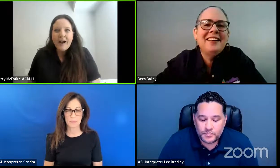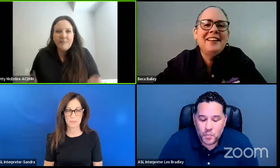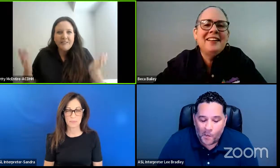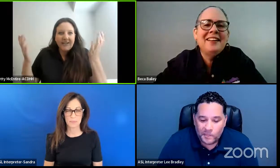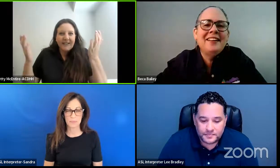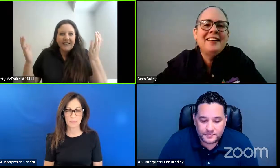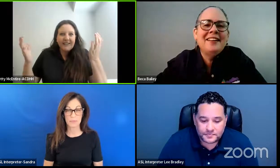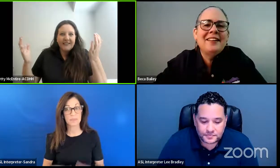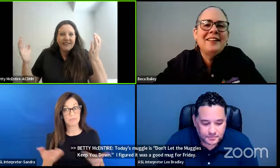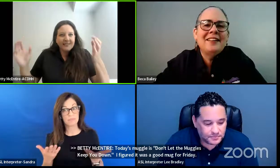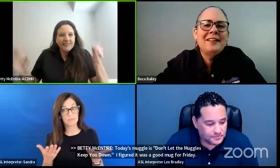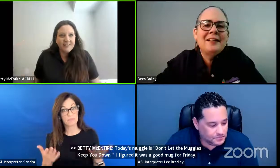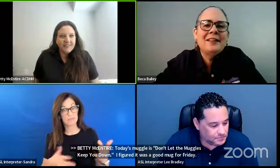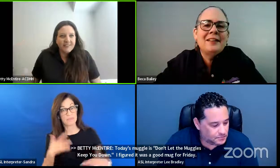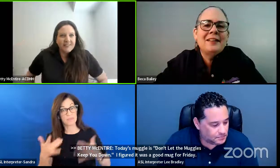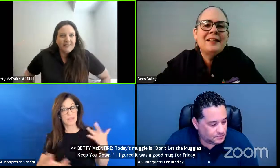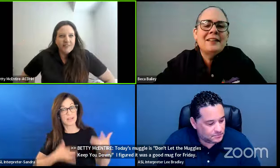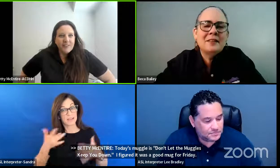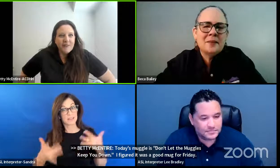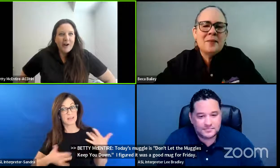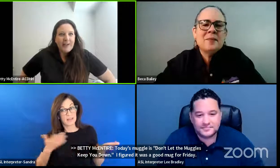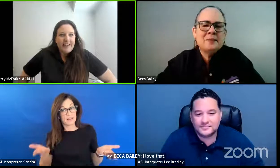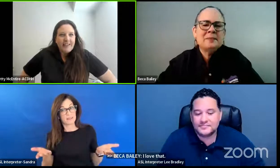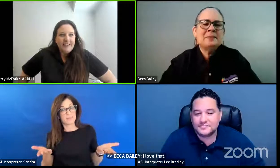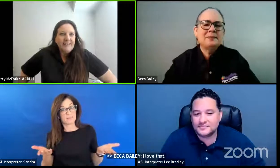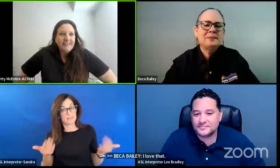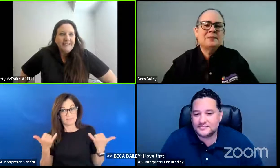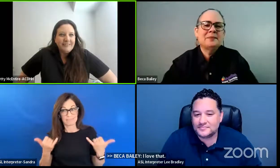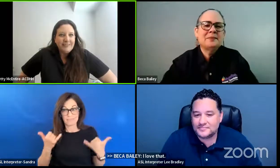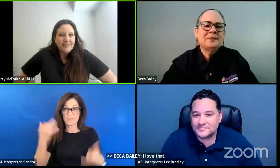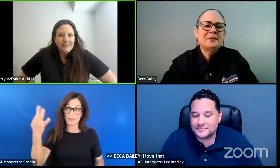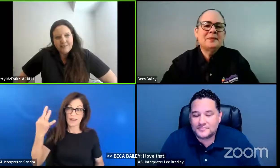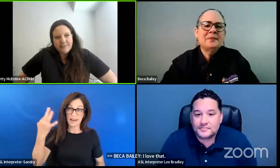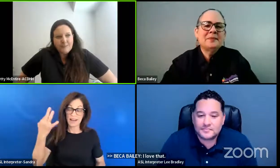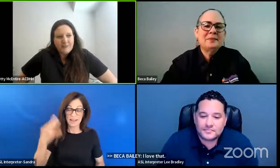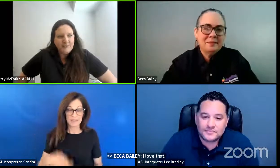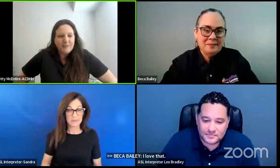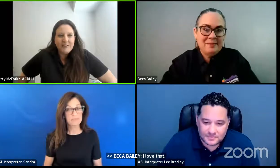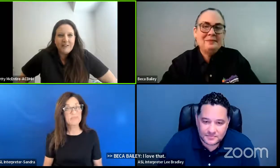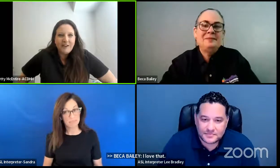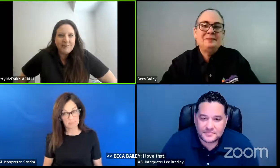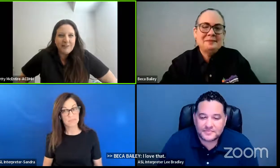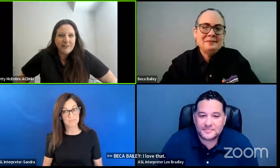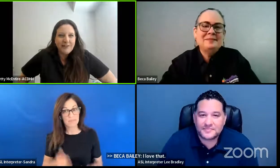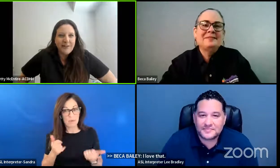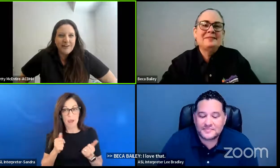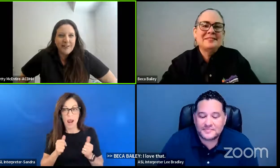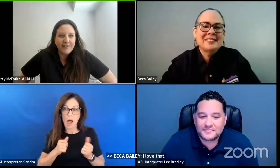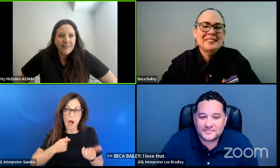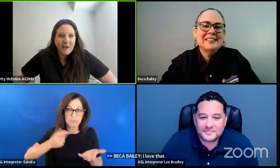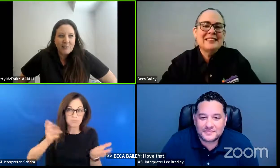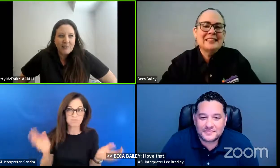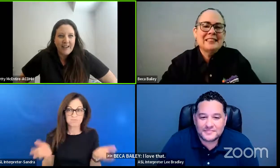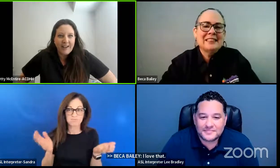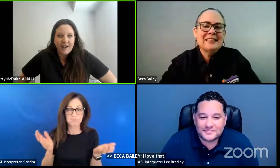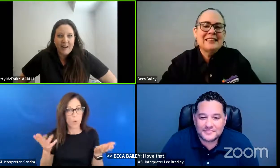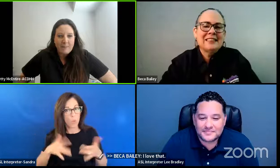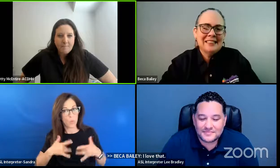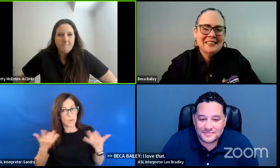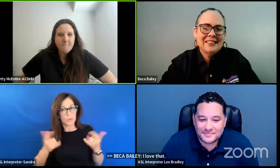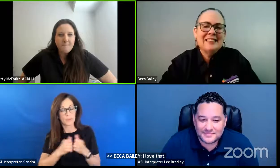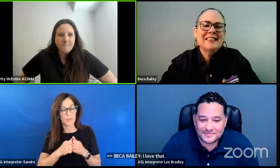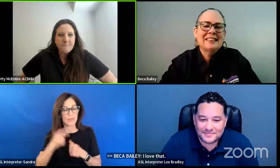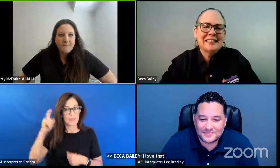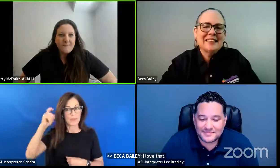Well, I'm excited. It's Friday. We're gonna spill some tea on what's going on down at the Capitol again,